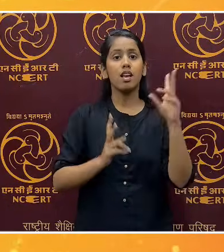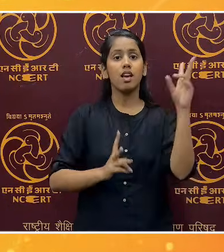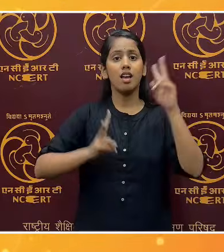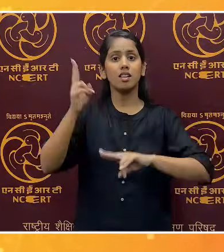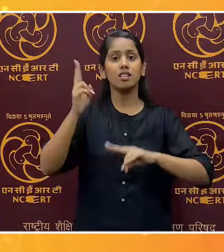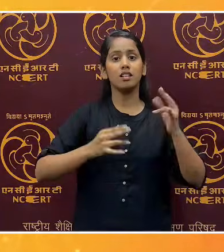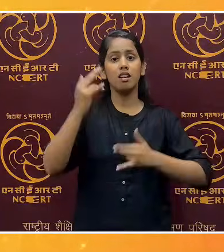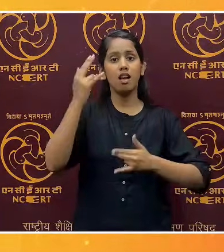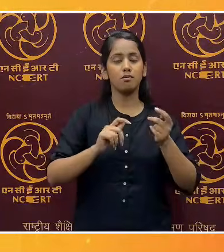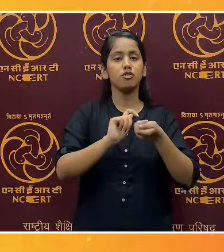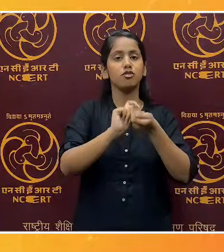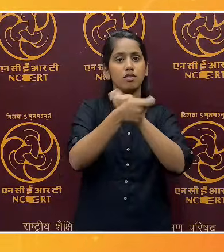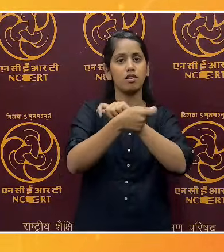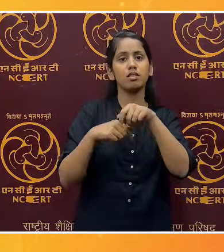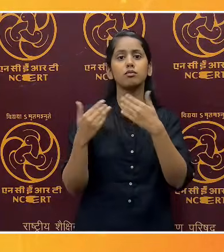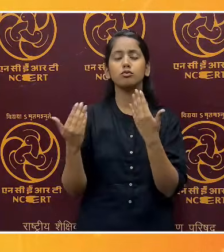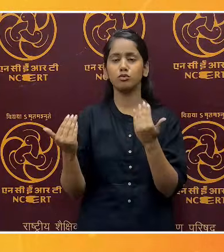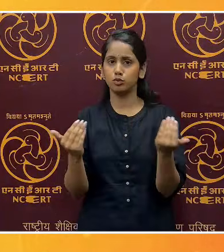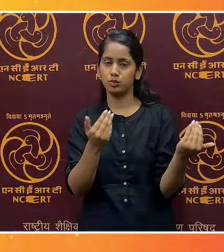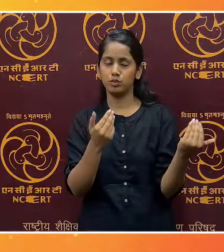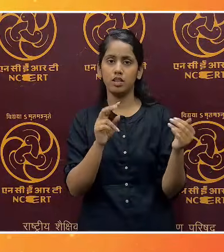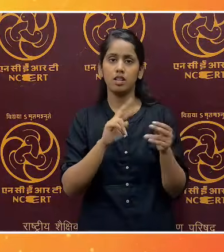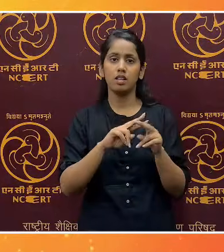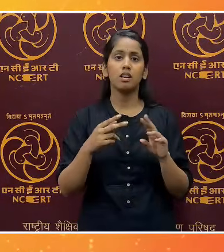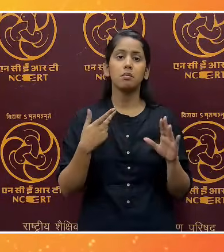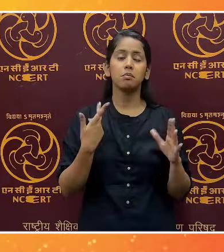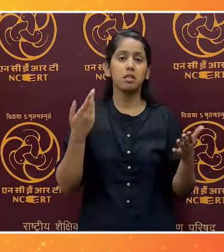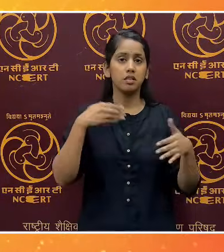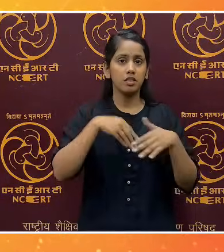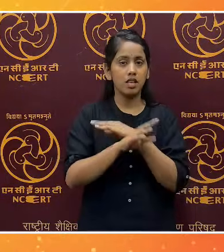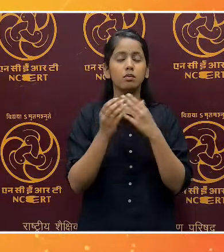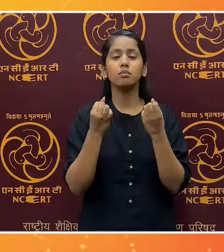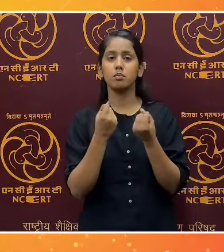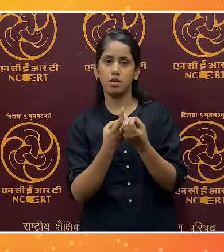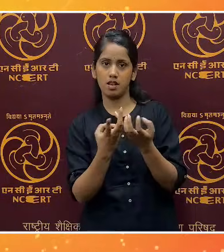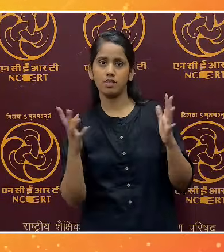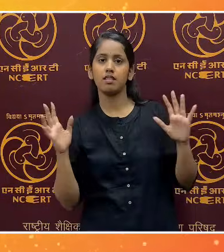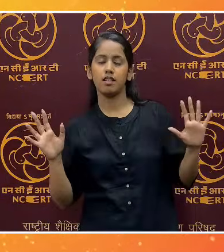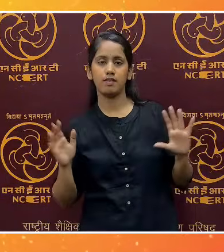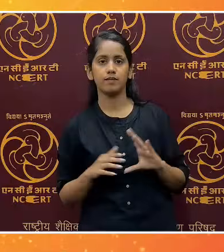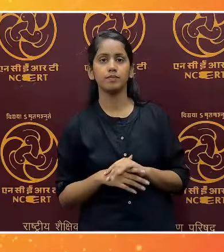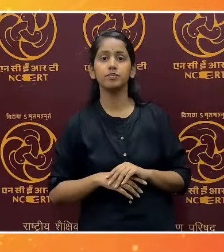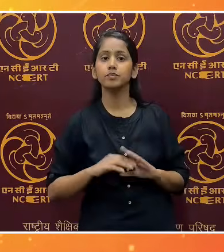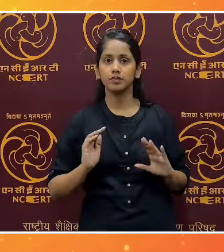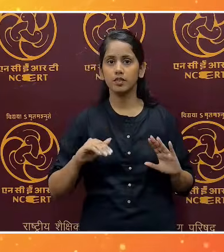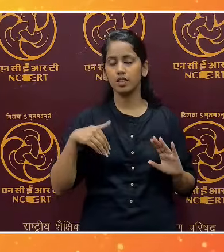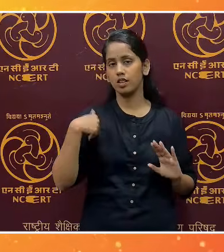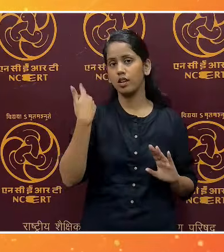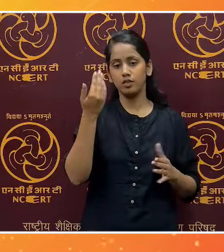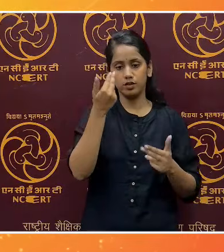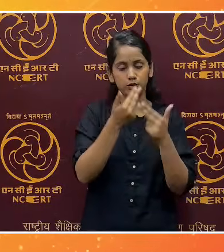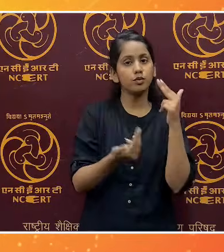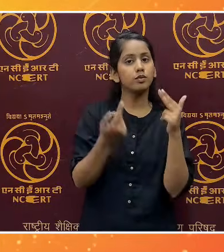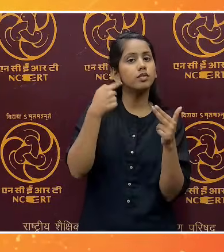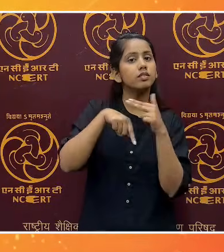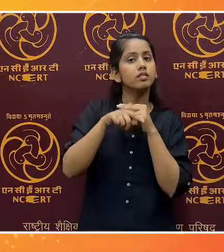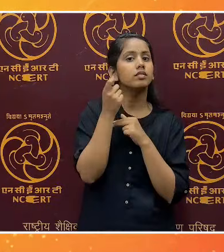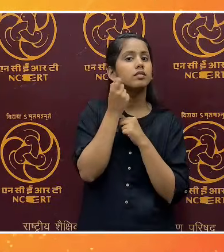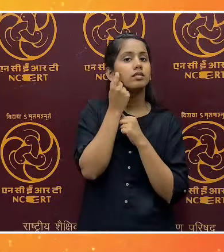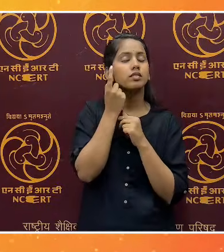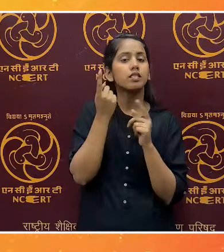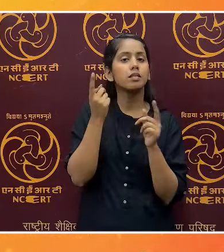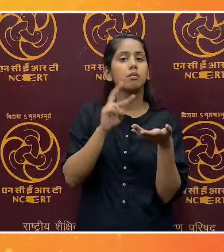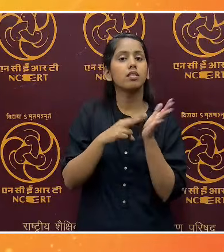the improvisation. So it's a lot of scope for the improvisation. Right. Okay. So now we have understood the storyboard. Now let's dive